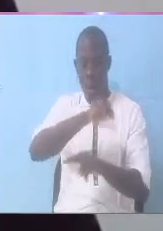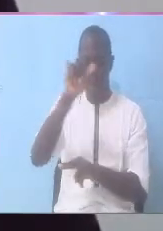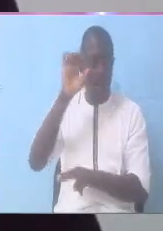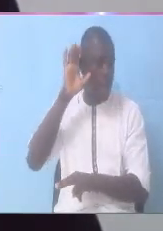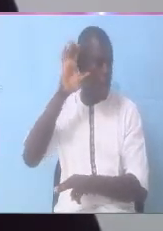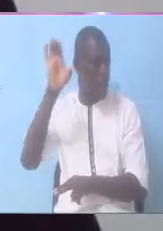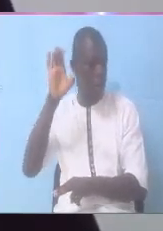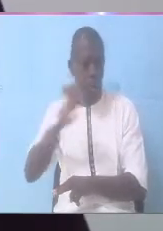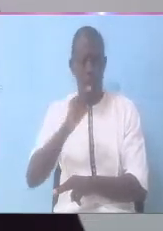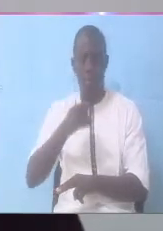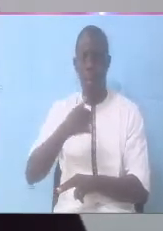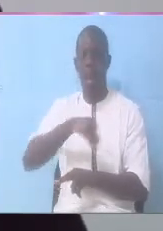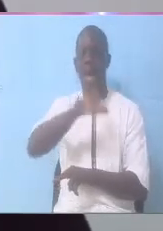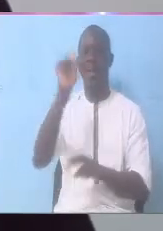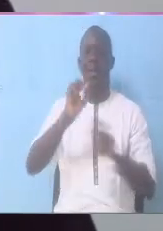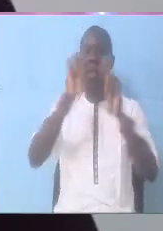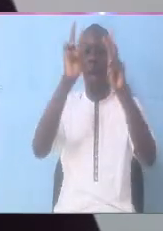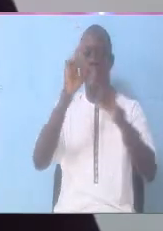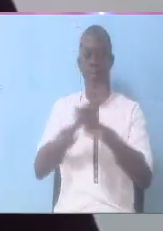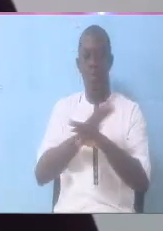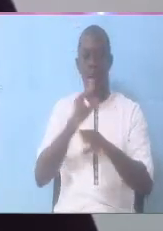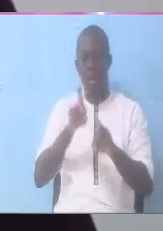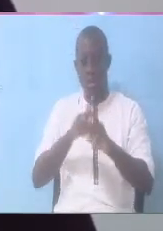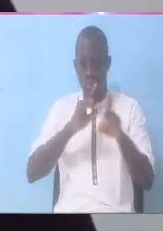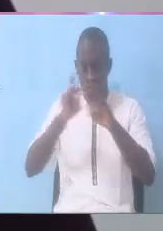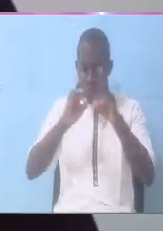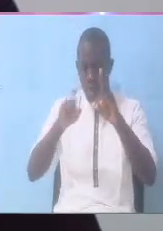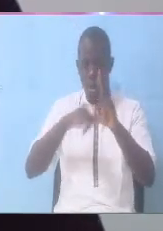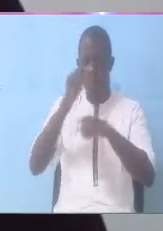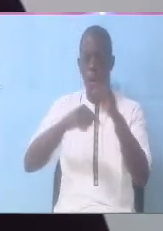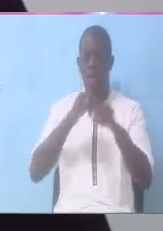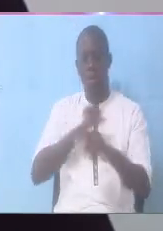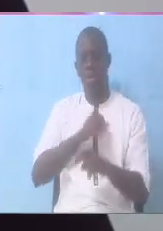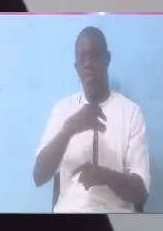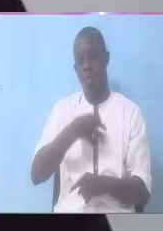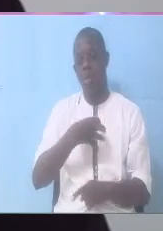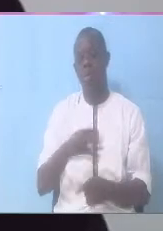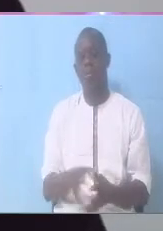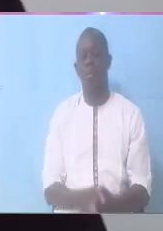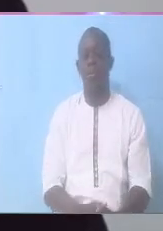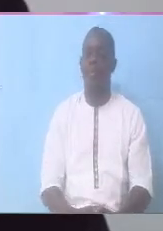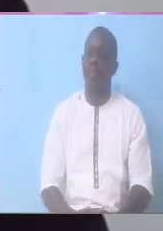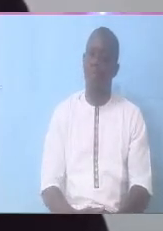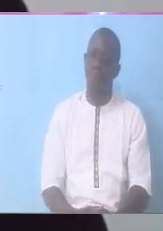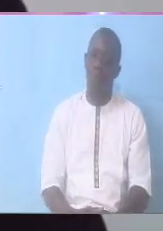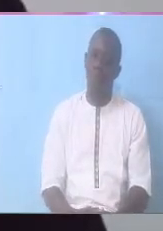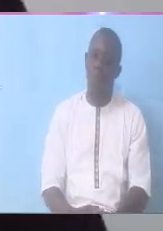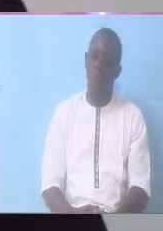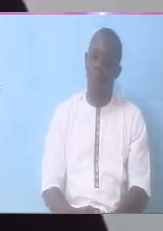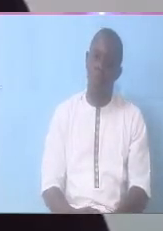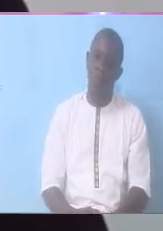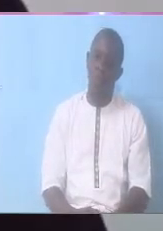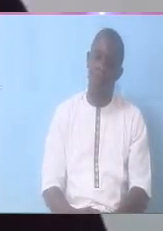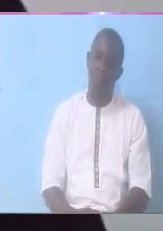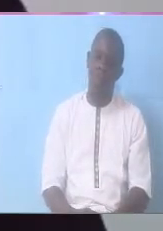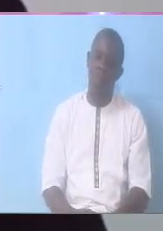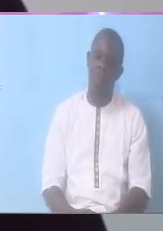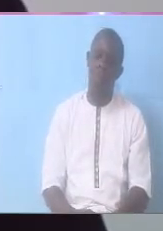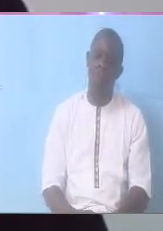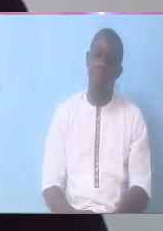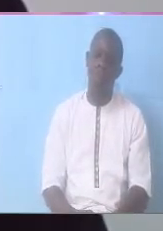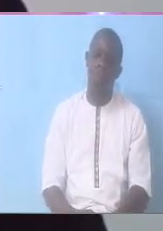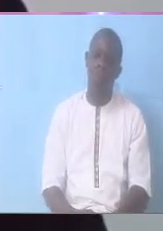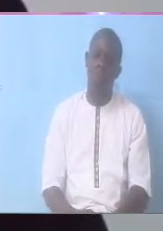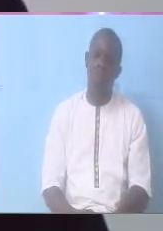be brim from the State House. Daba yenye fo yaya yanko sa nyinko mbe akwo noma satala le hanfo ngabula